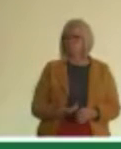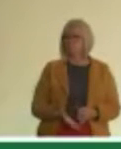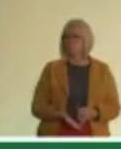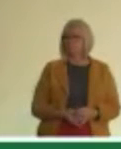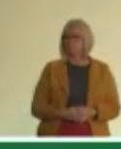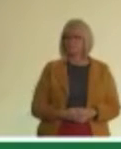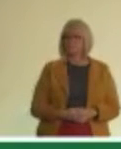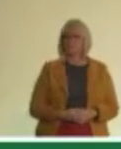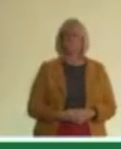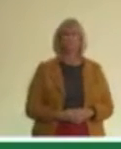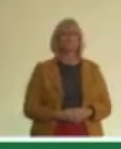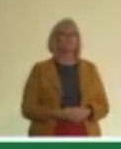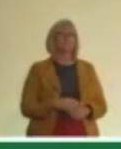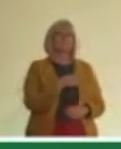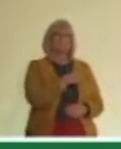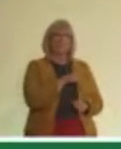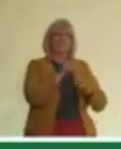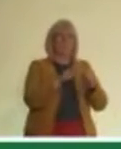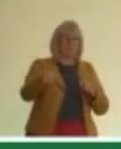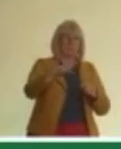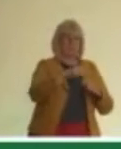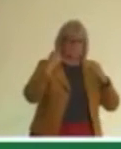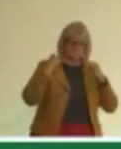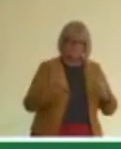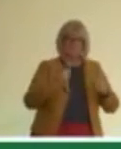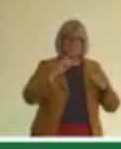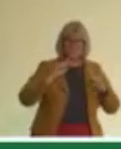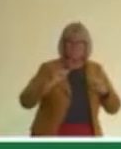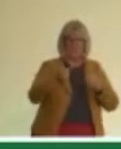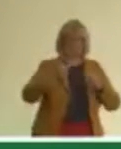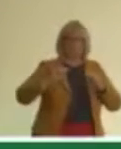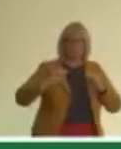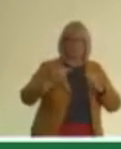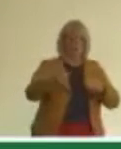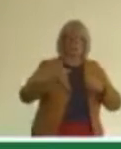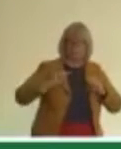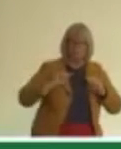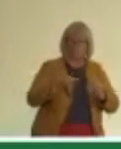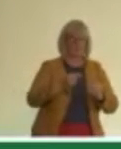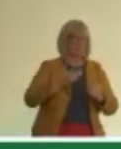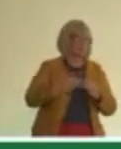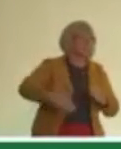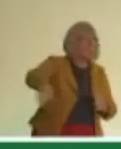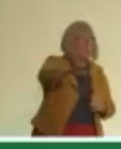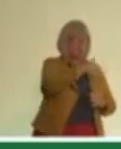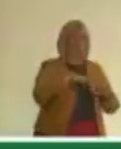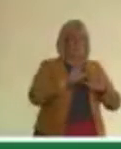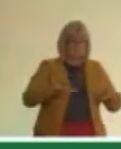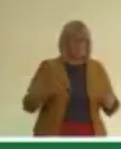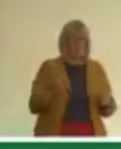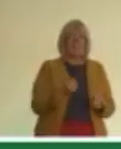And we will keep challenging it until every child in this country has food in their tummy and heat in their homes.